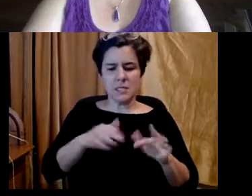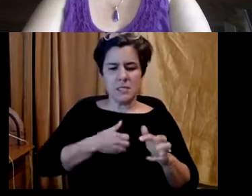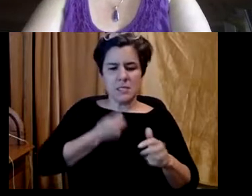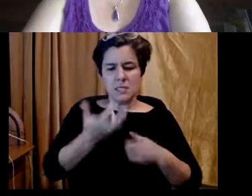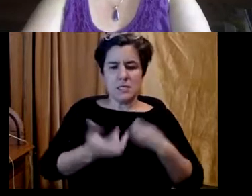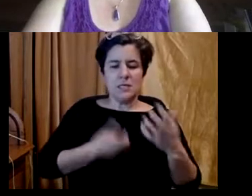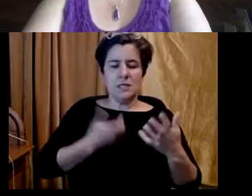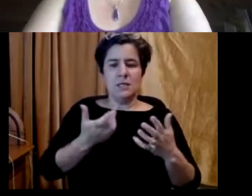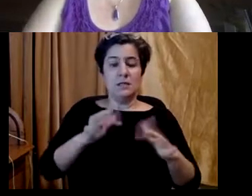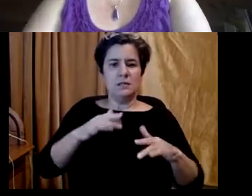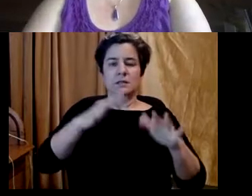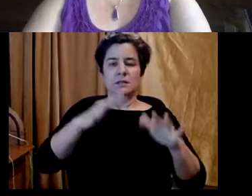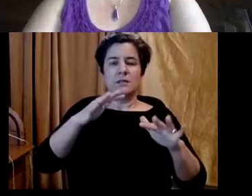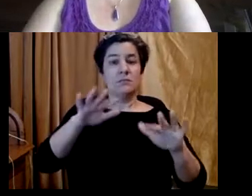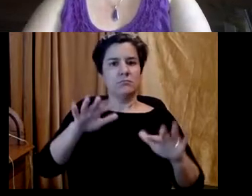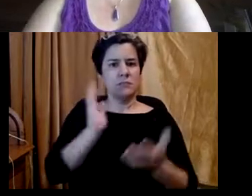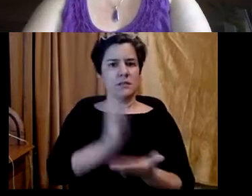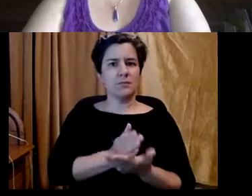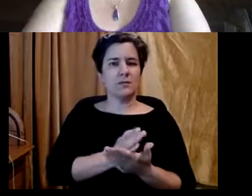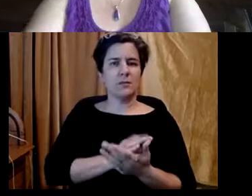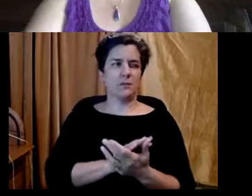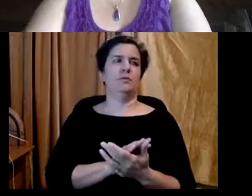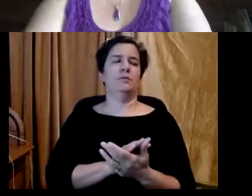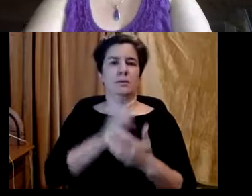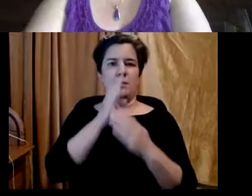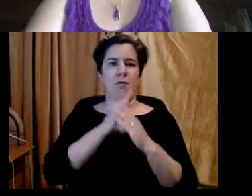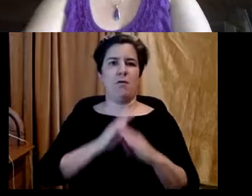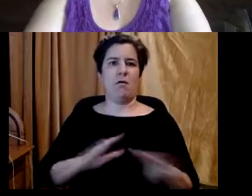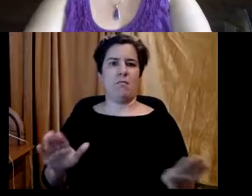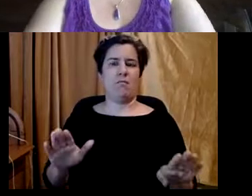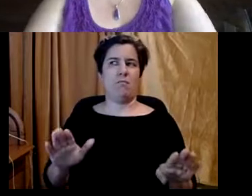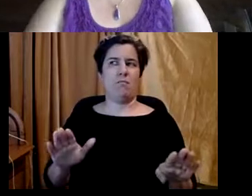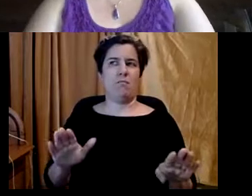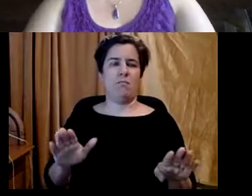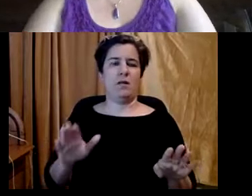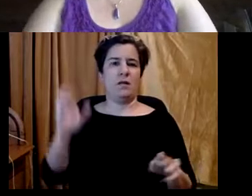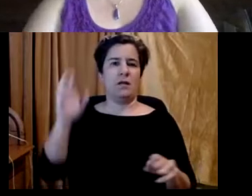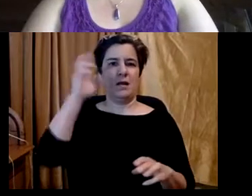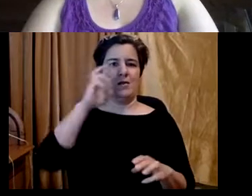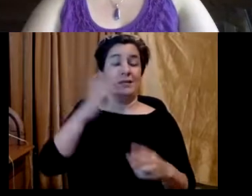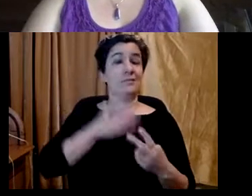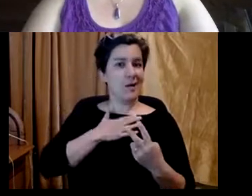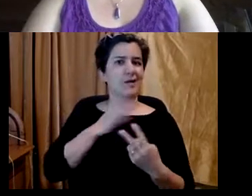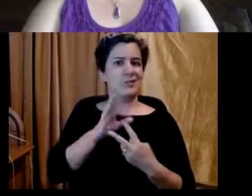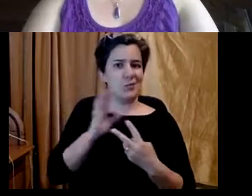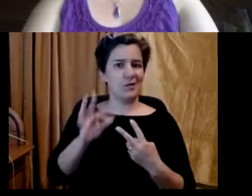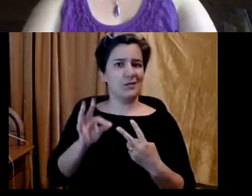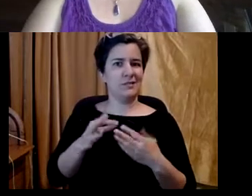this calm. And I realized my choices brought me to that moment, and